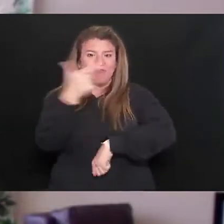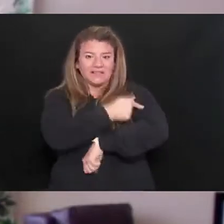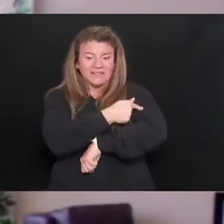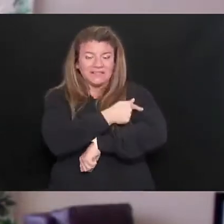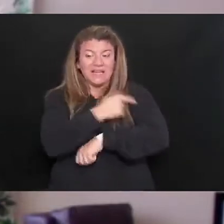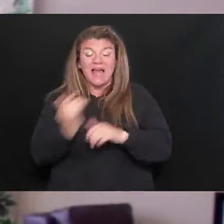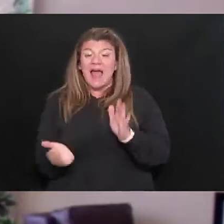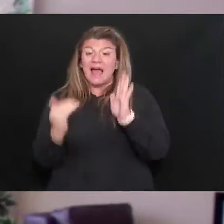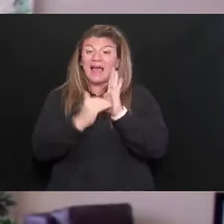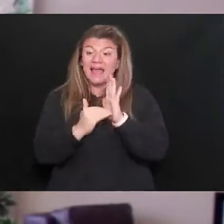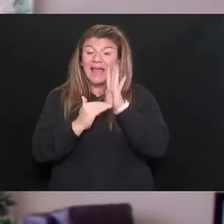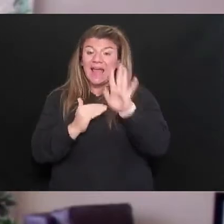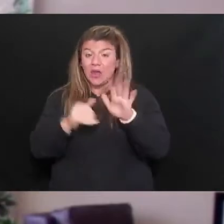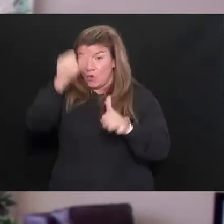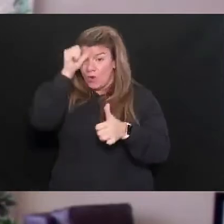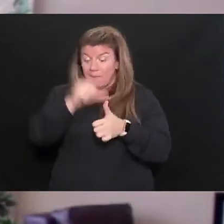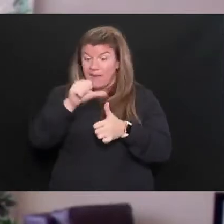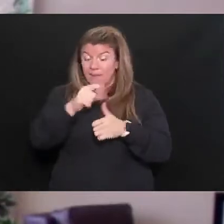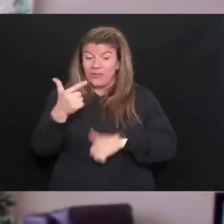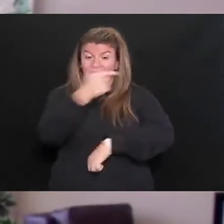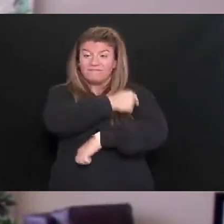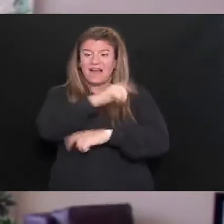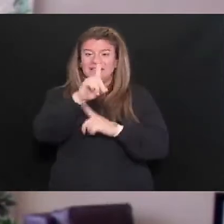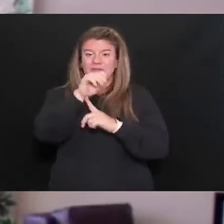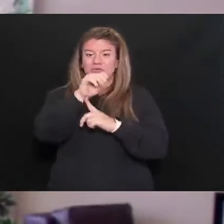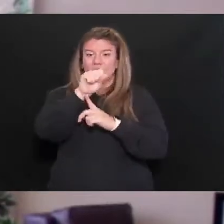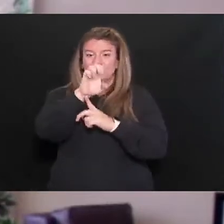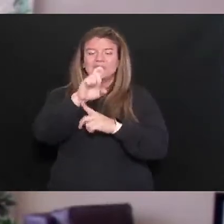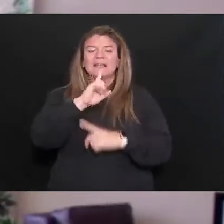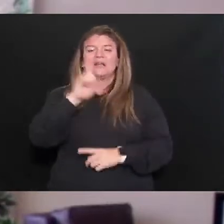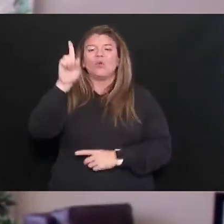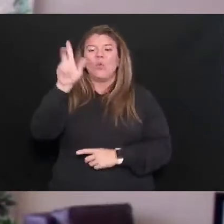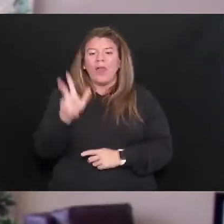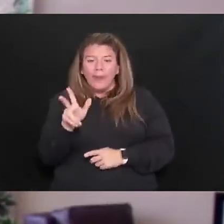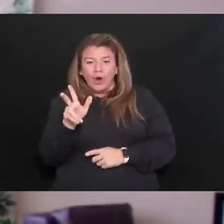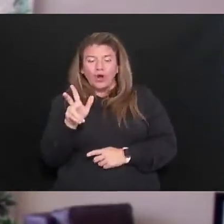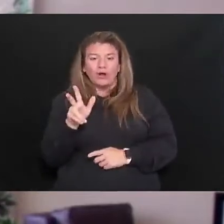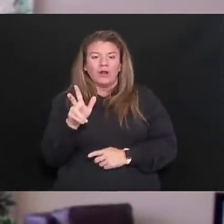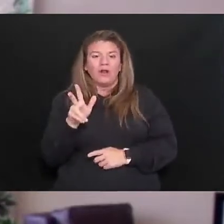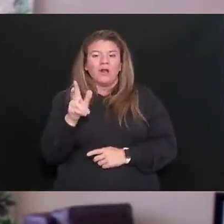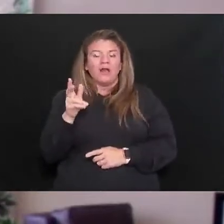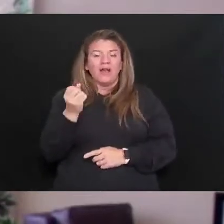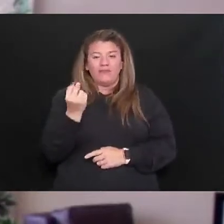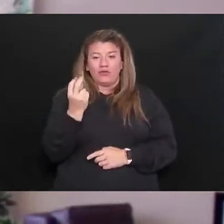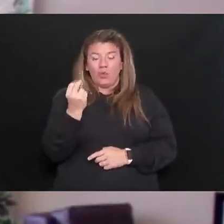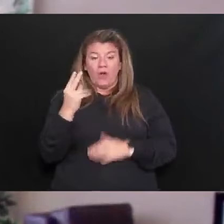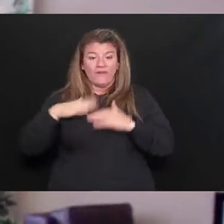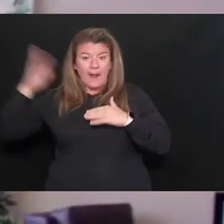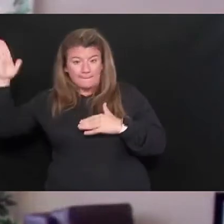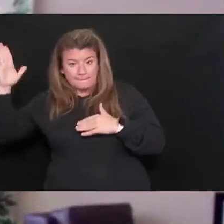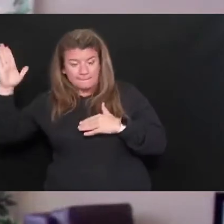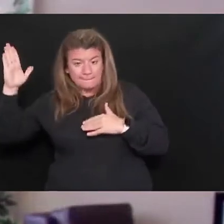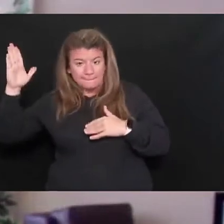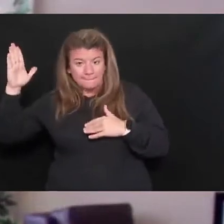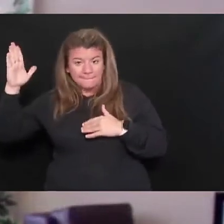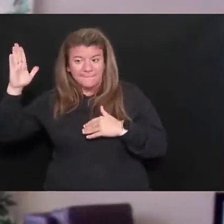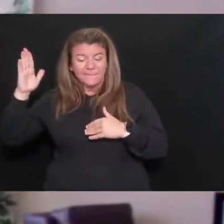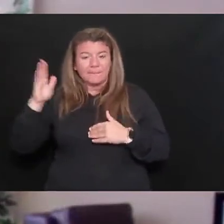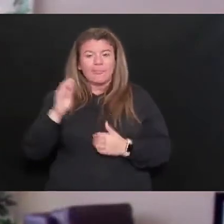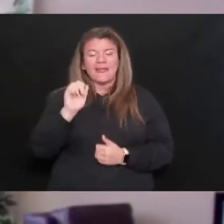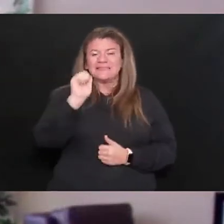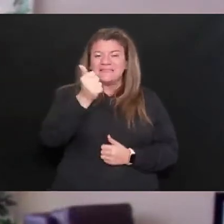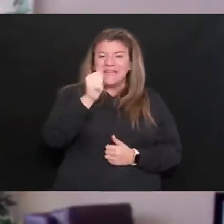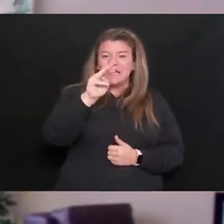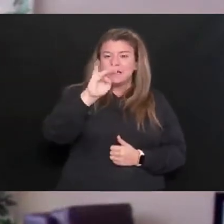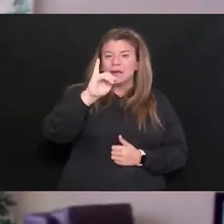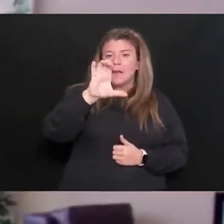Again, remember, the vaccine dose is about a third of what the dose is for 12 and over. It's 10 micrograms instead